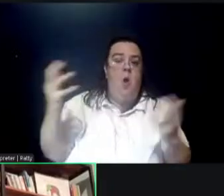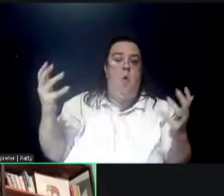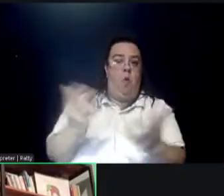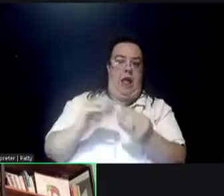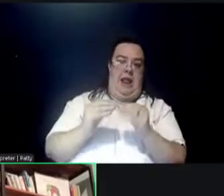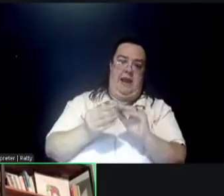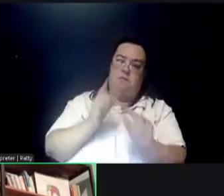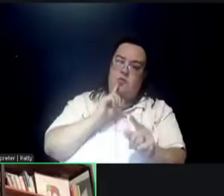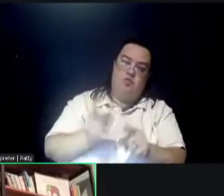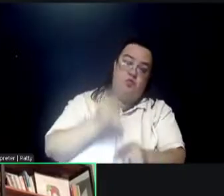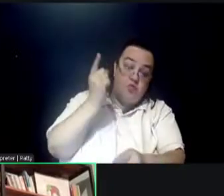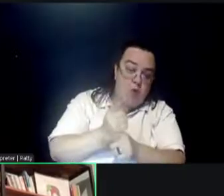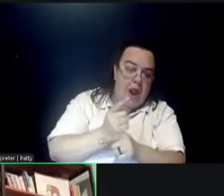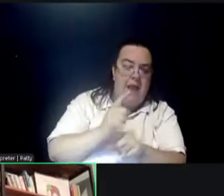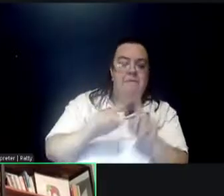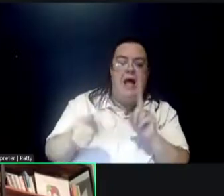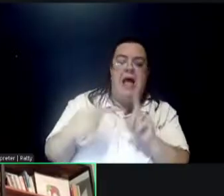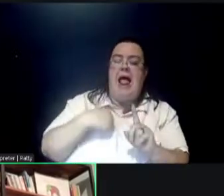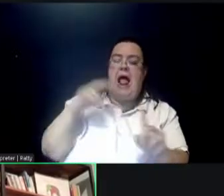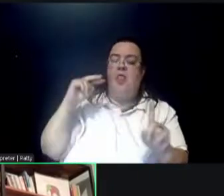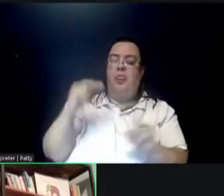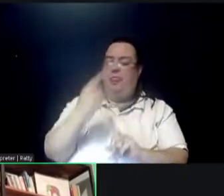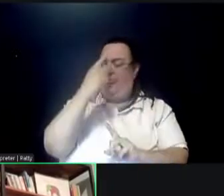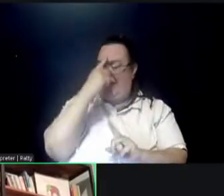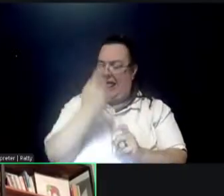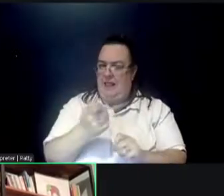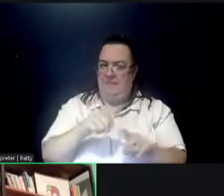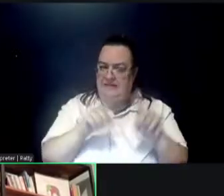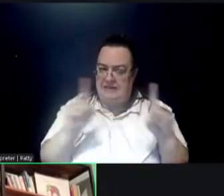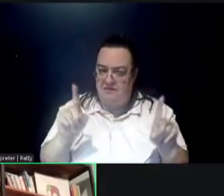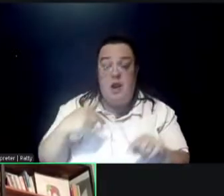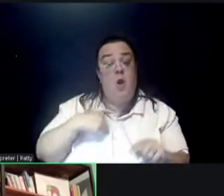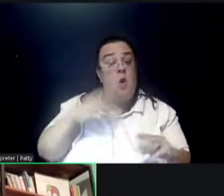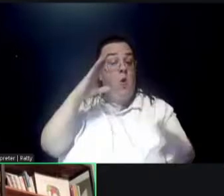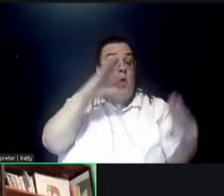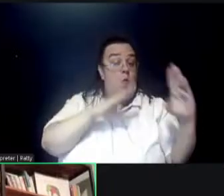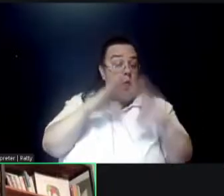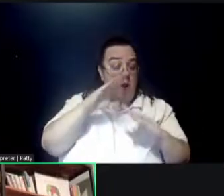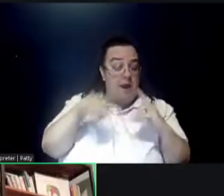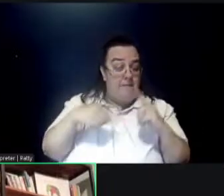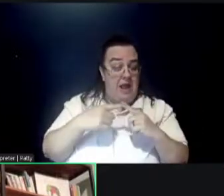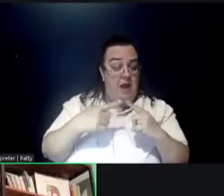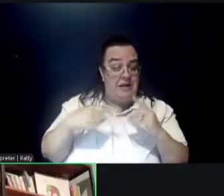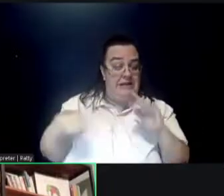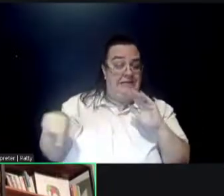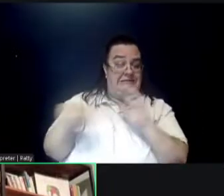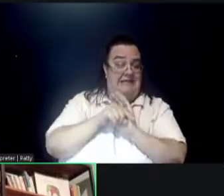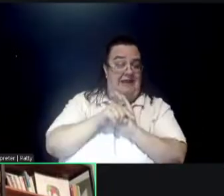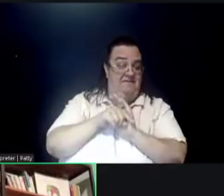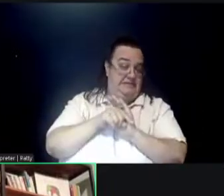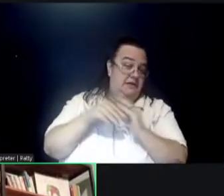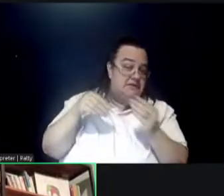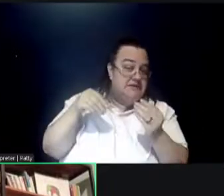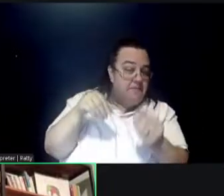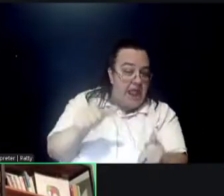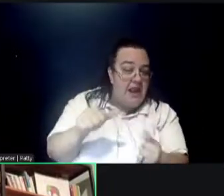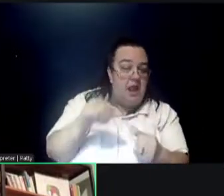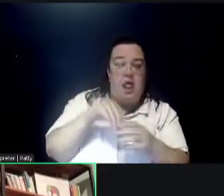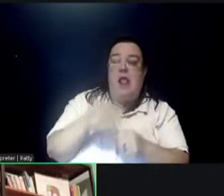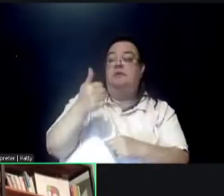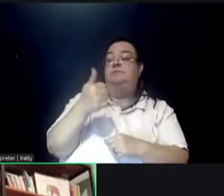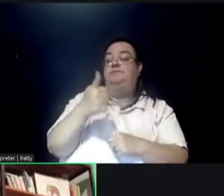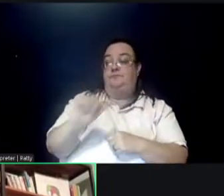I think about it a little differently. I worry about deficit spending in any